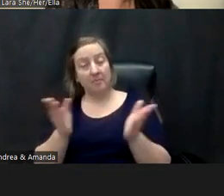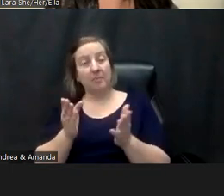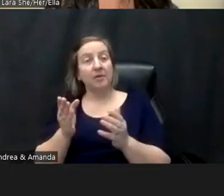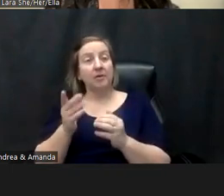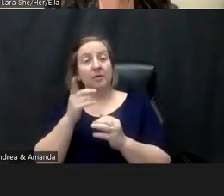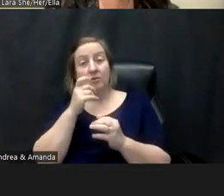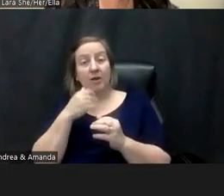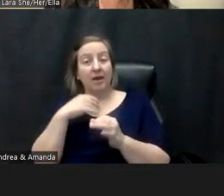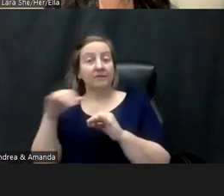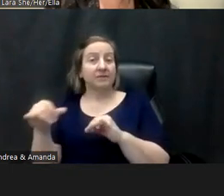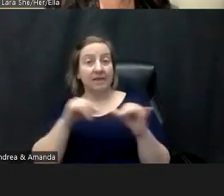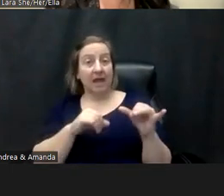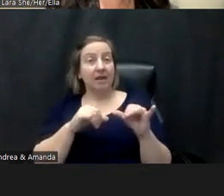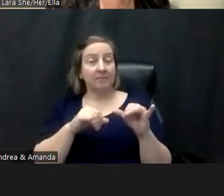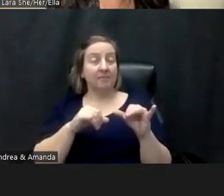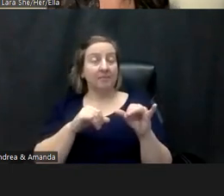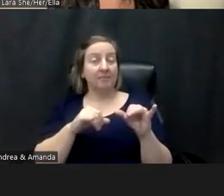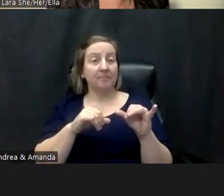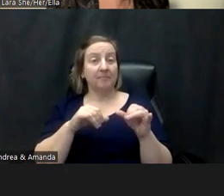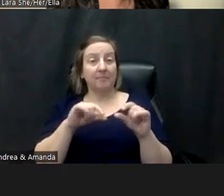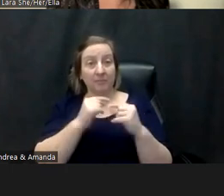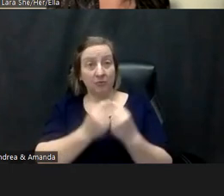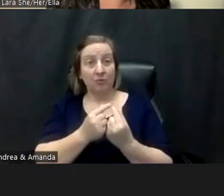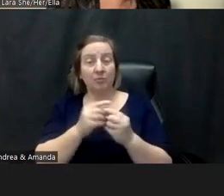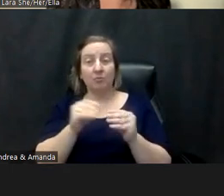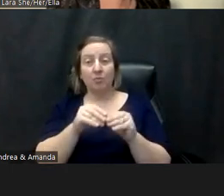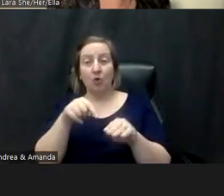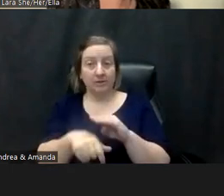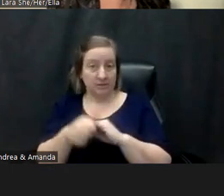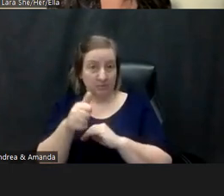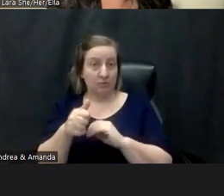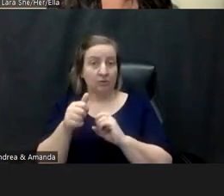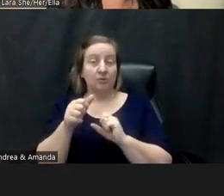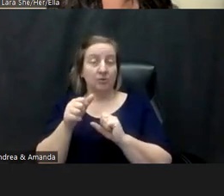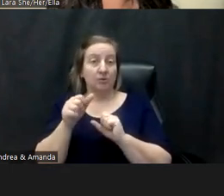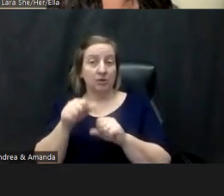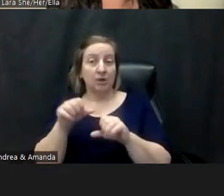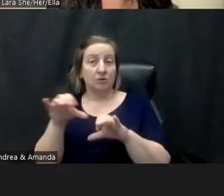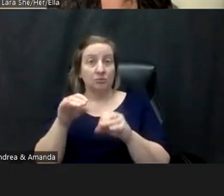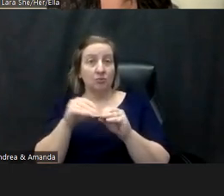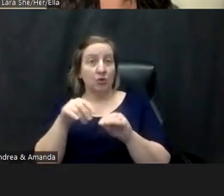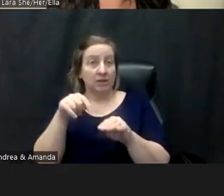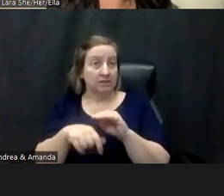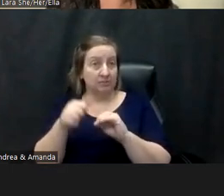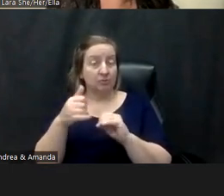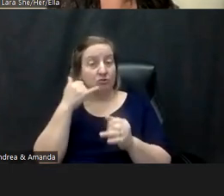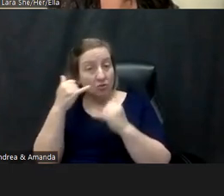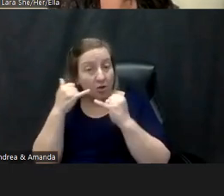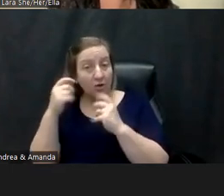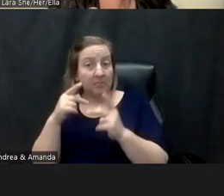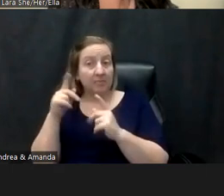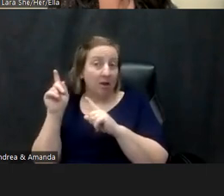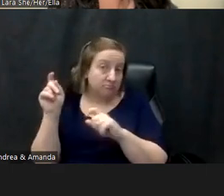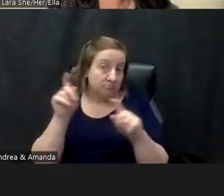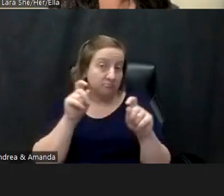the same jurisdictions and they want to go deeper, if they can go deeper and call people and ask